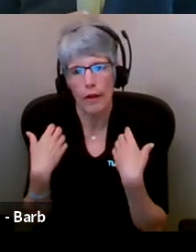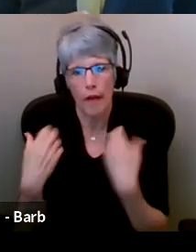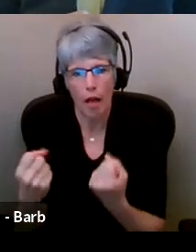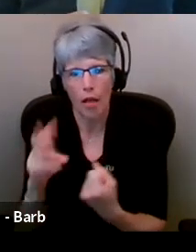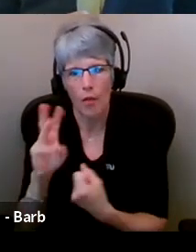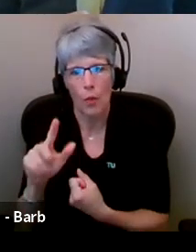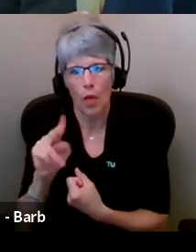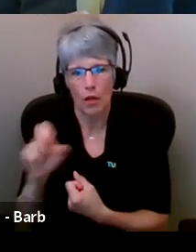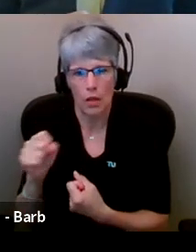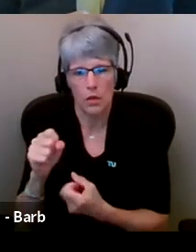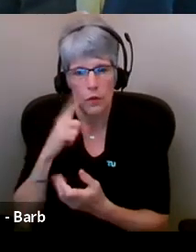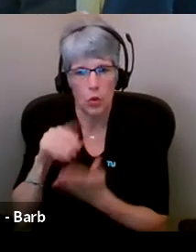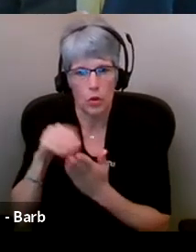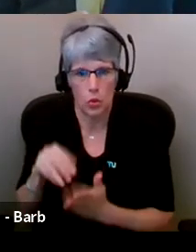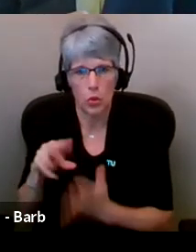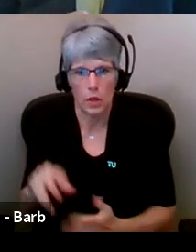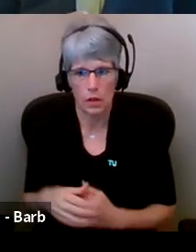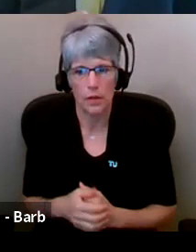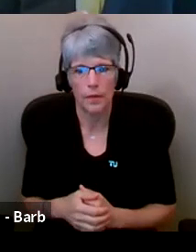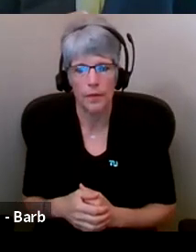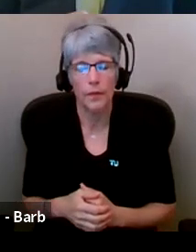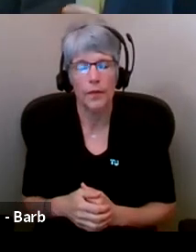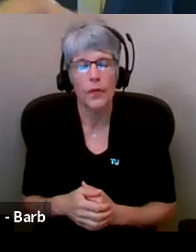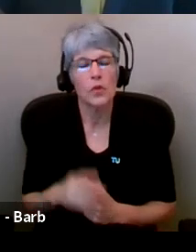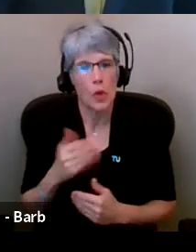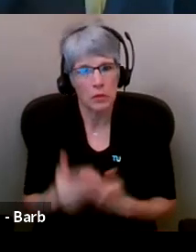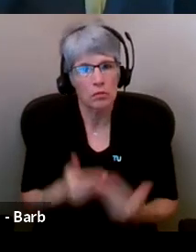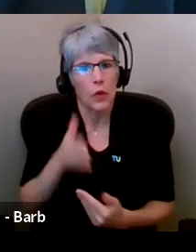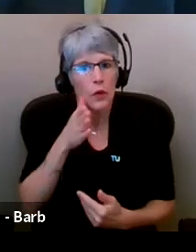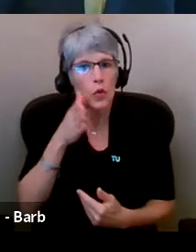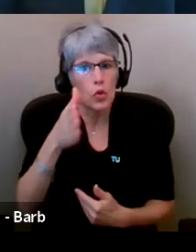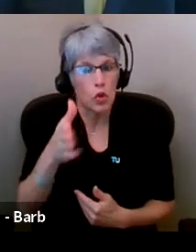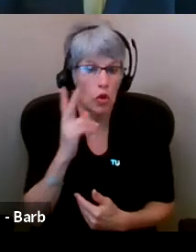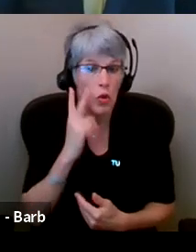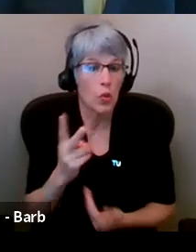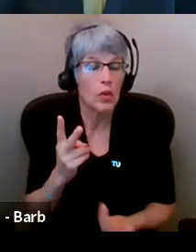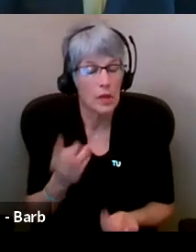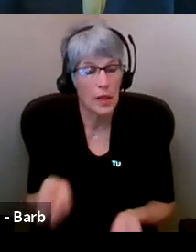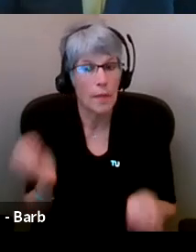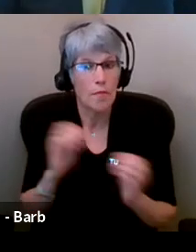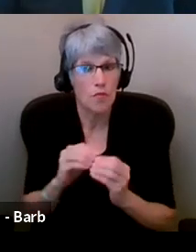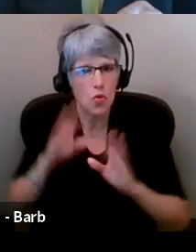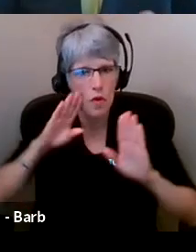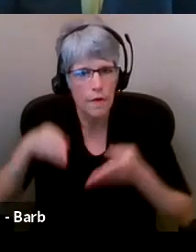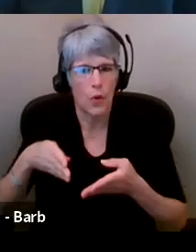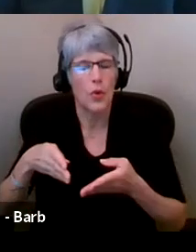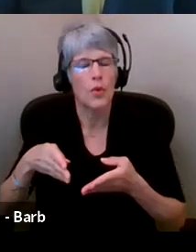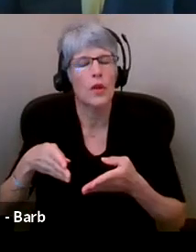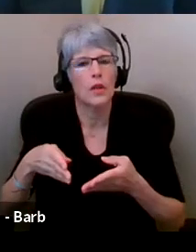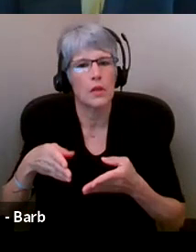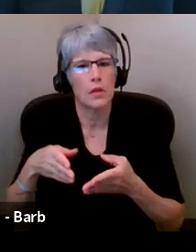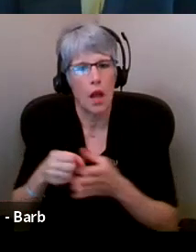of our students. And so as we move into the future, you'll see more investments and really more focus on